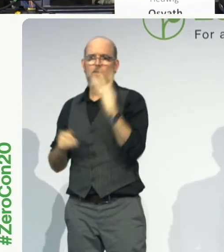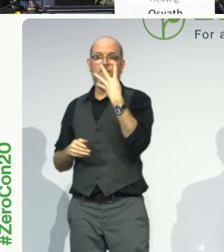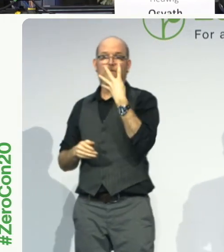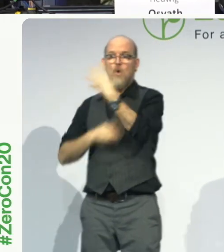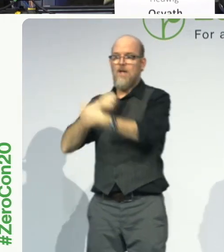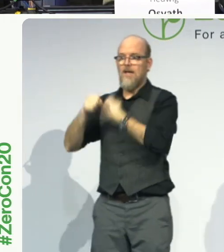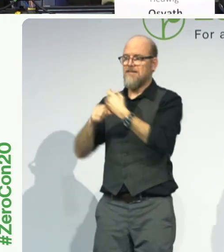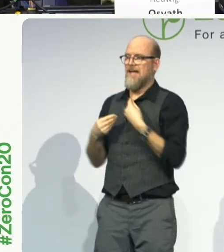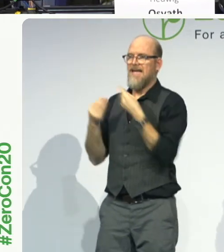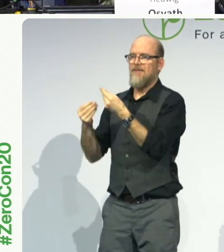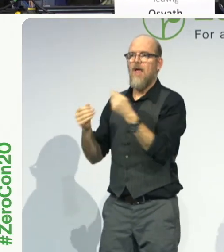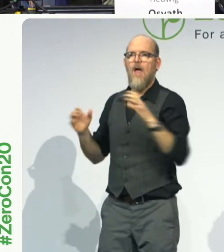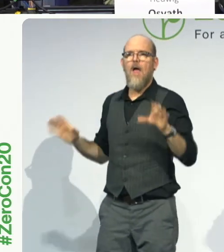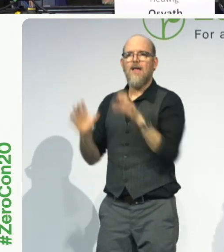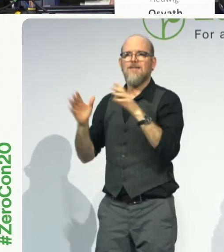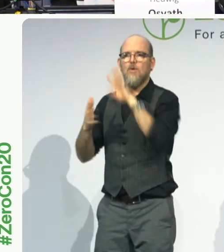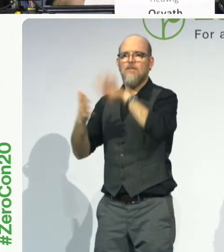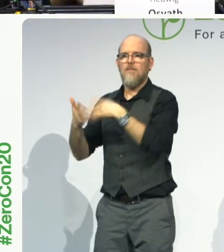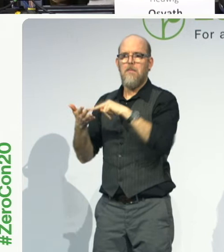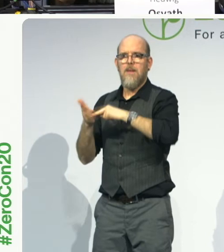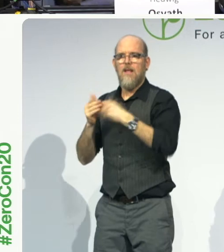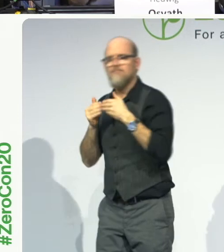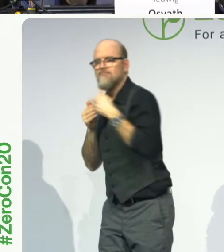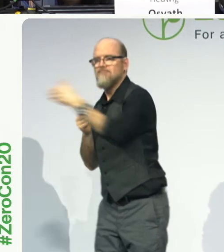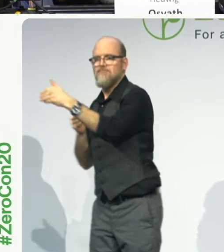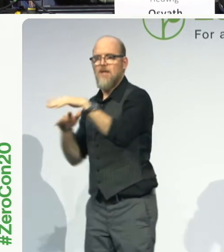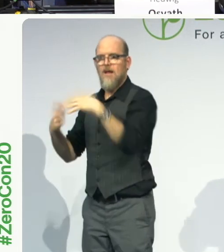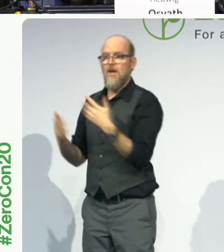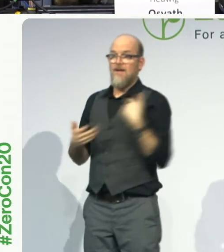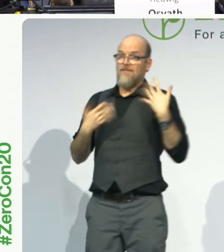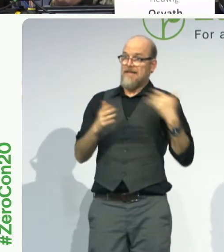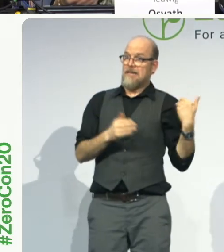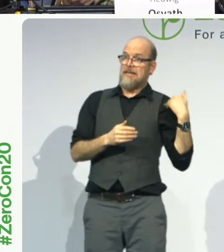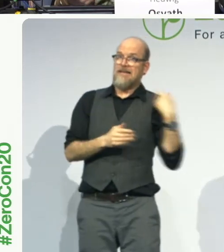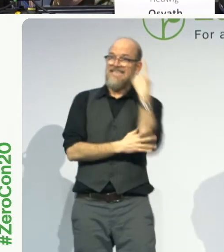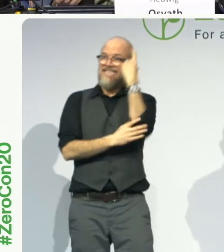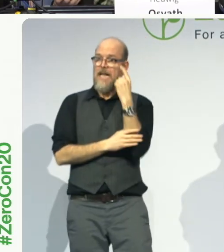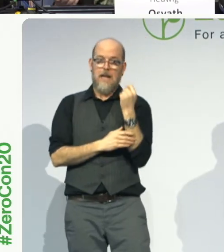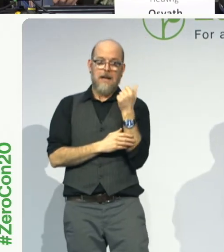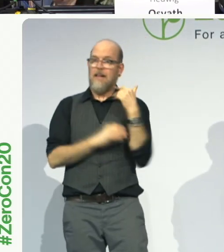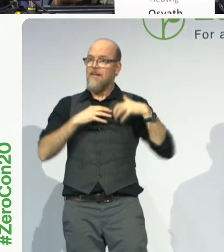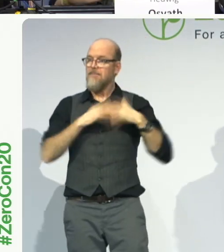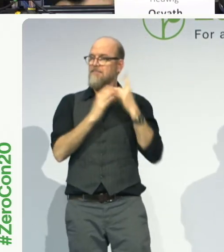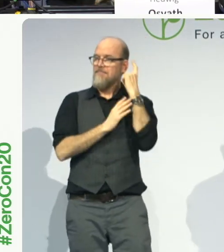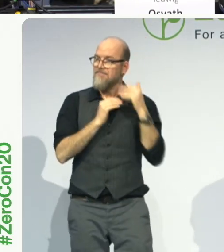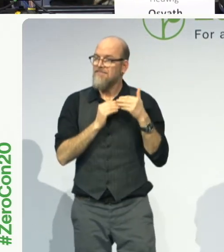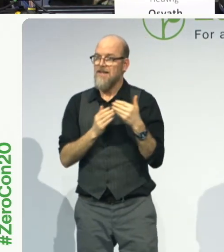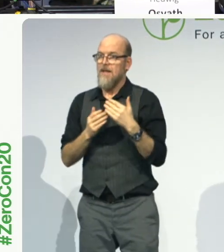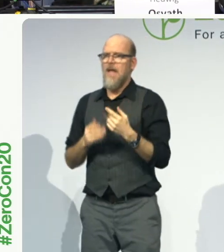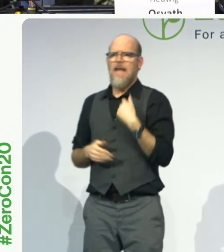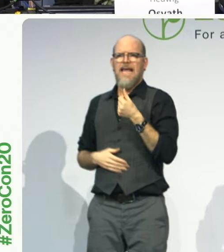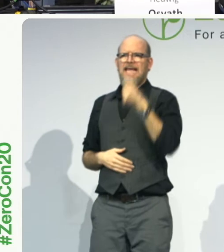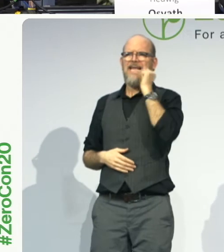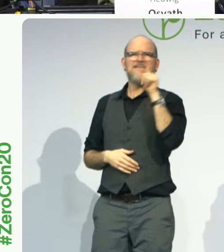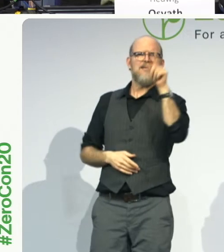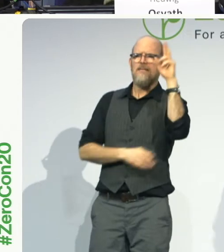has just started implementing. But I think, especially yesterday, this point came up that it's so important to